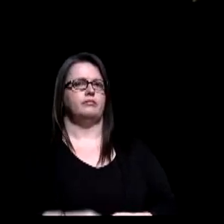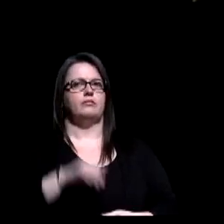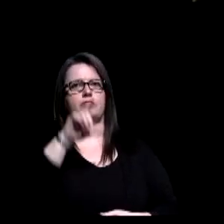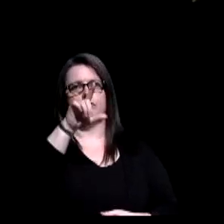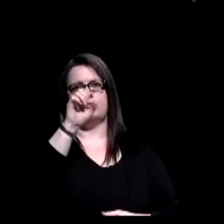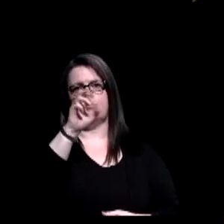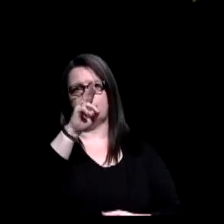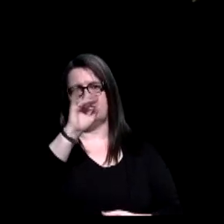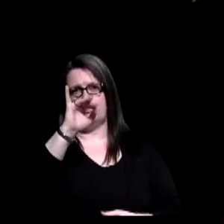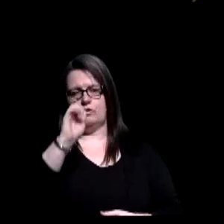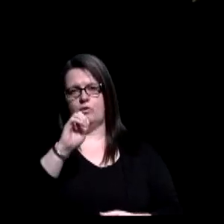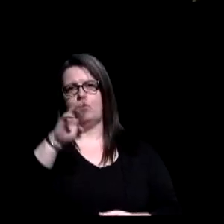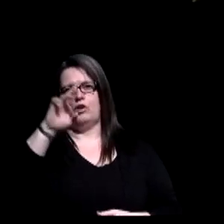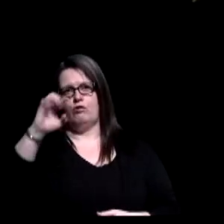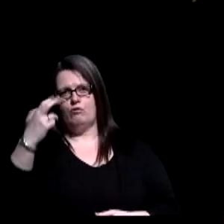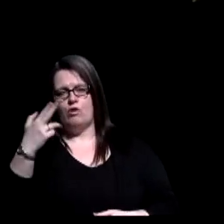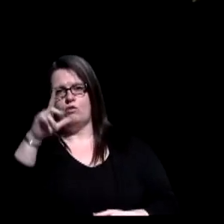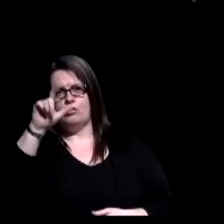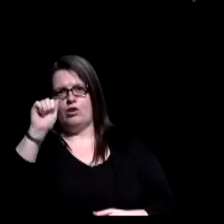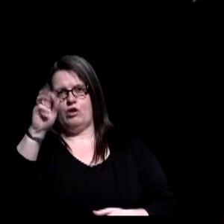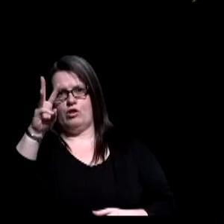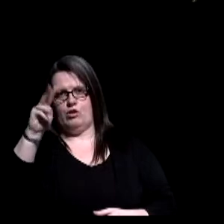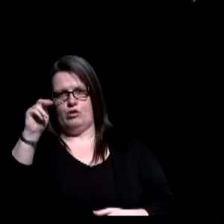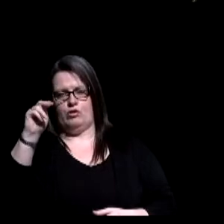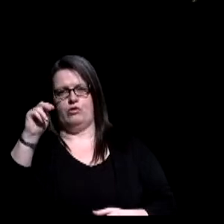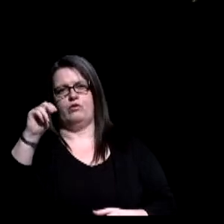Lori Roach Lawrence,